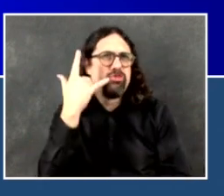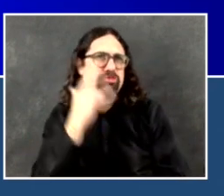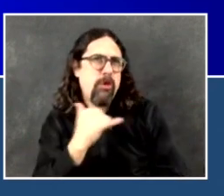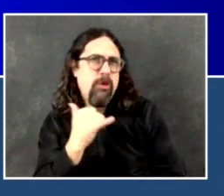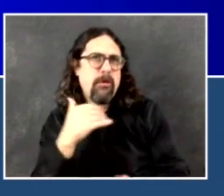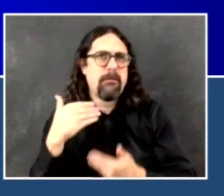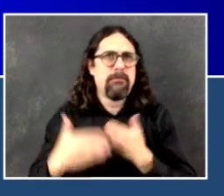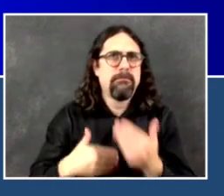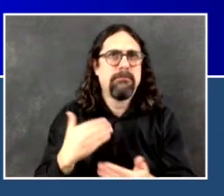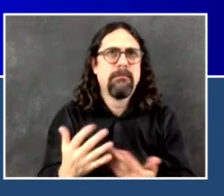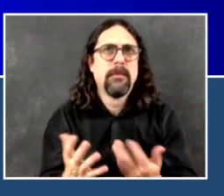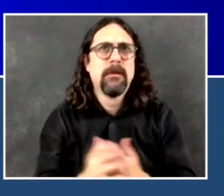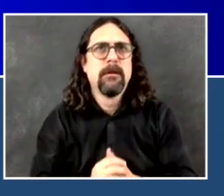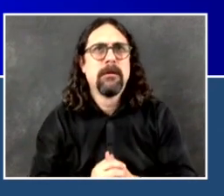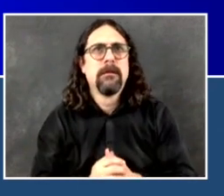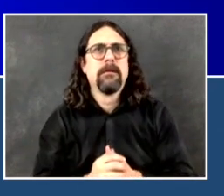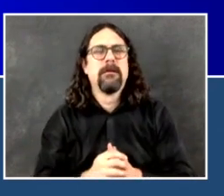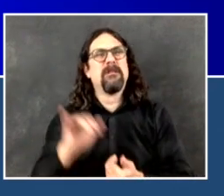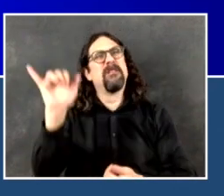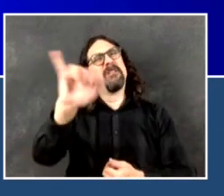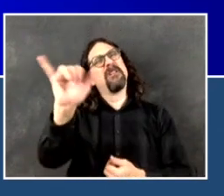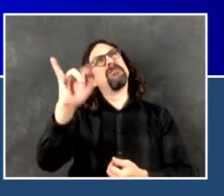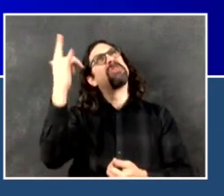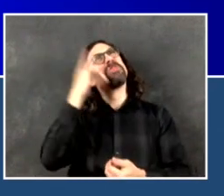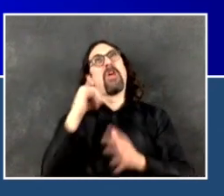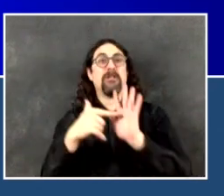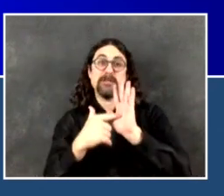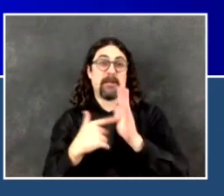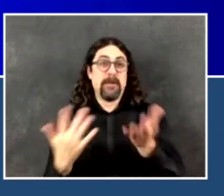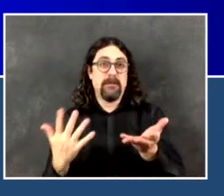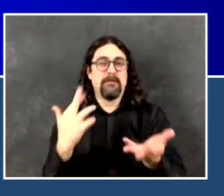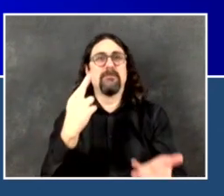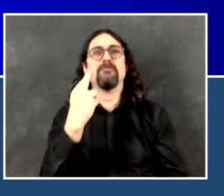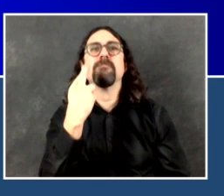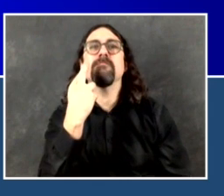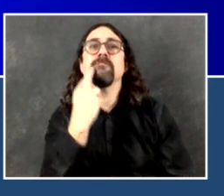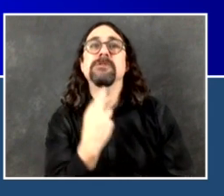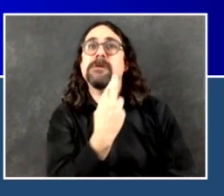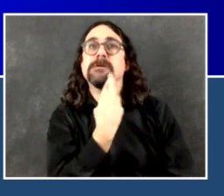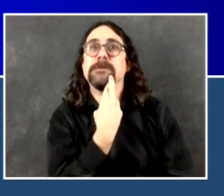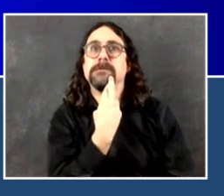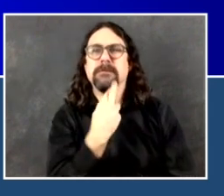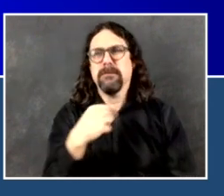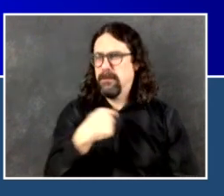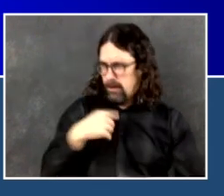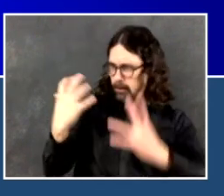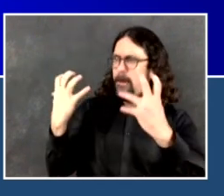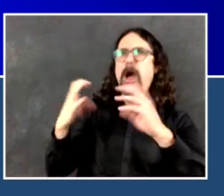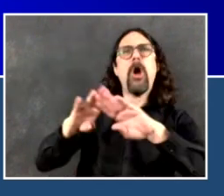do it in a way that protects the customers and protects the people that work there? How do you do that right?